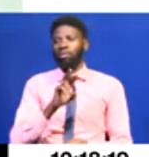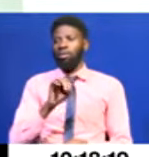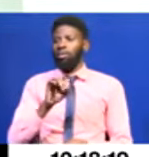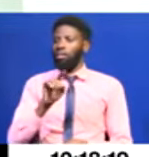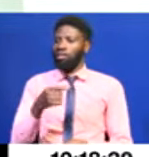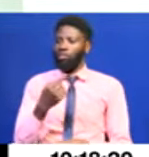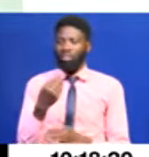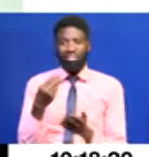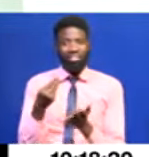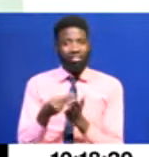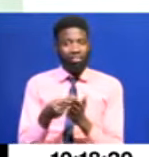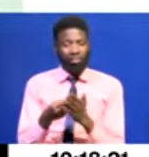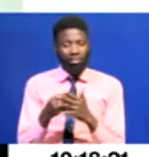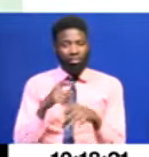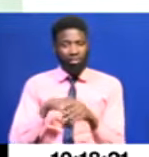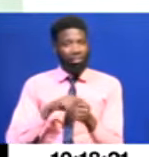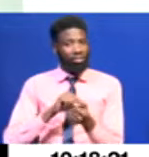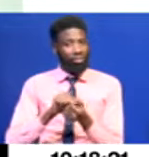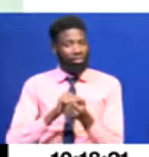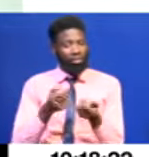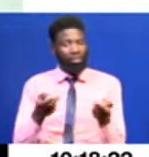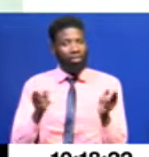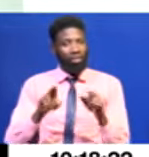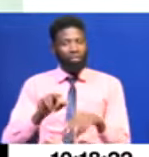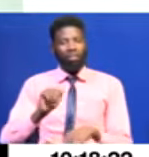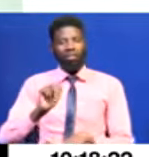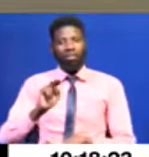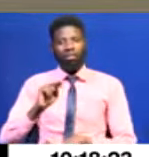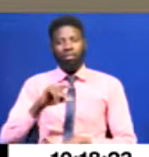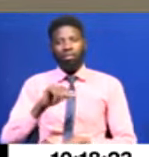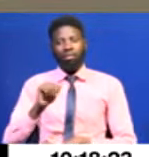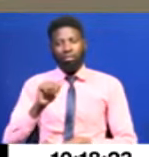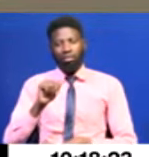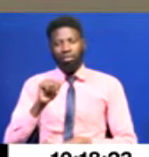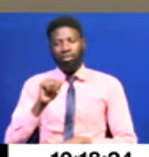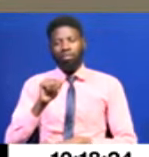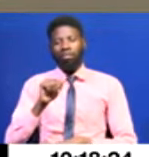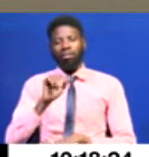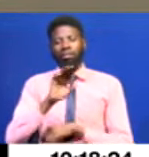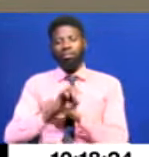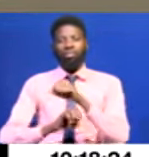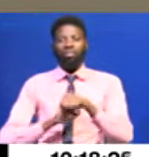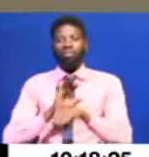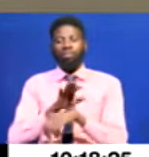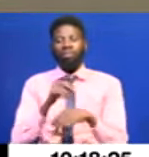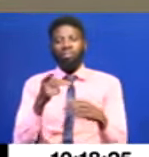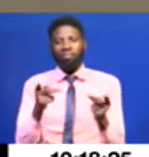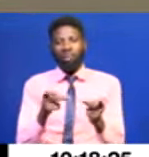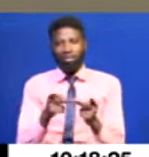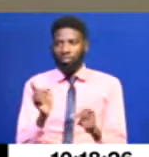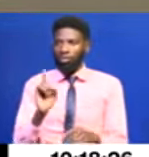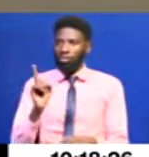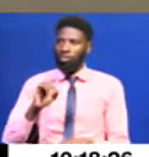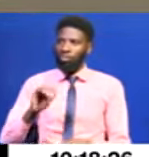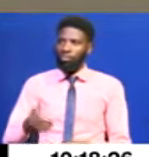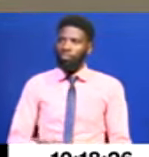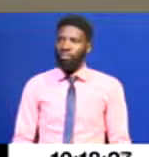held on Friday at the Anga Cinema here in the capital. The winner is The